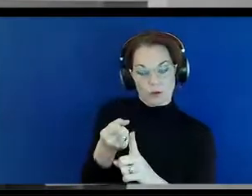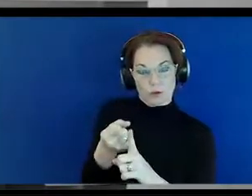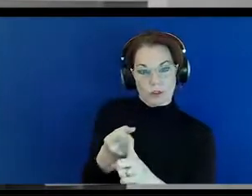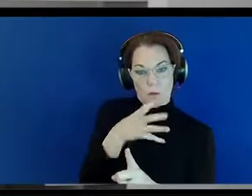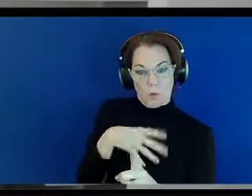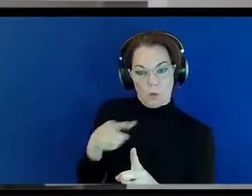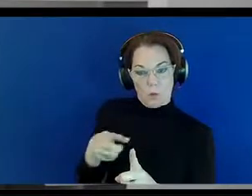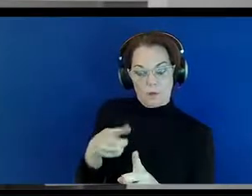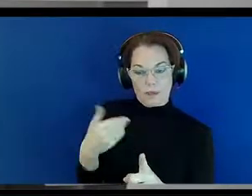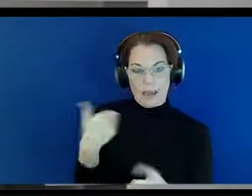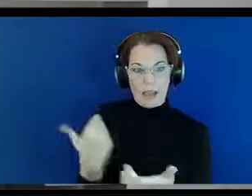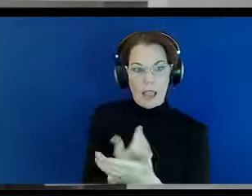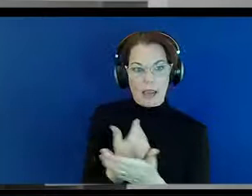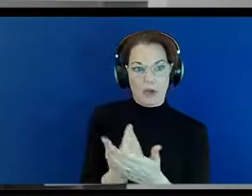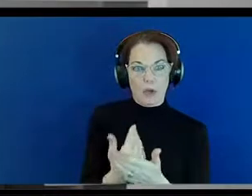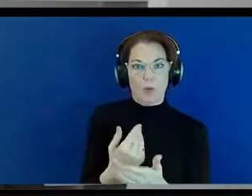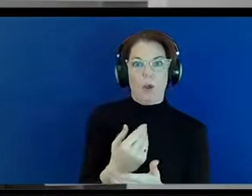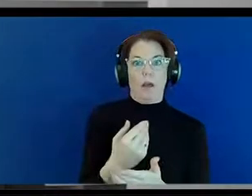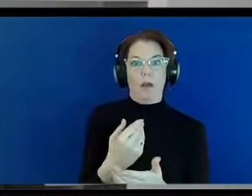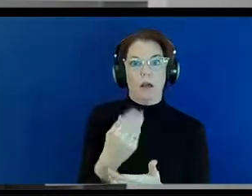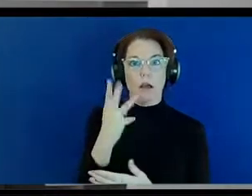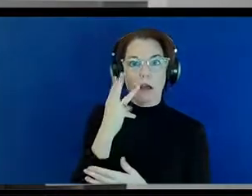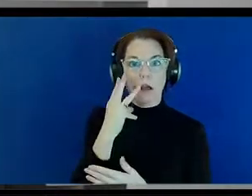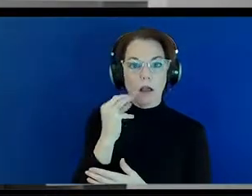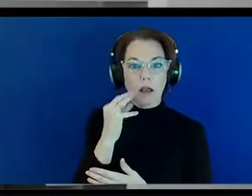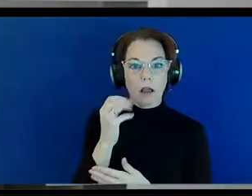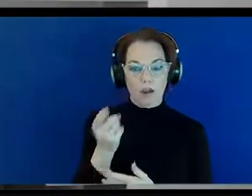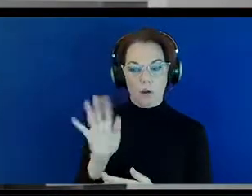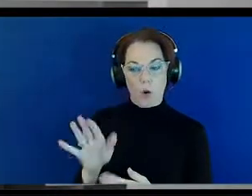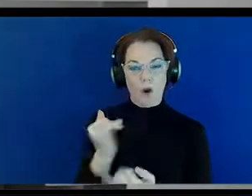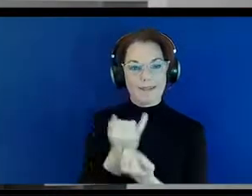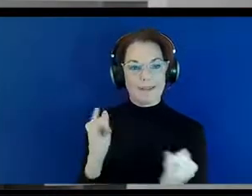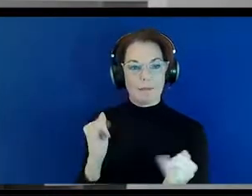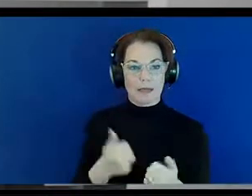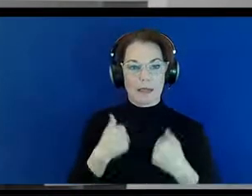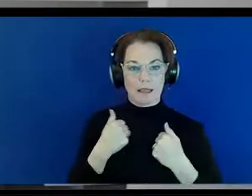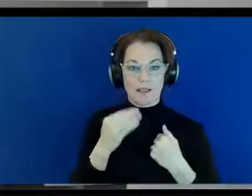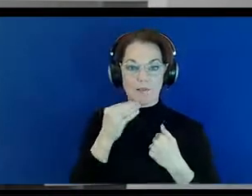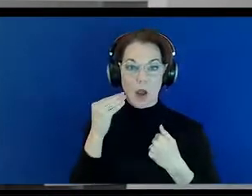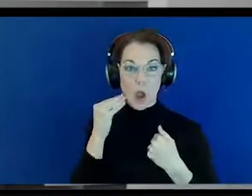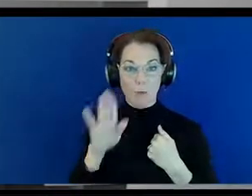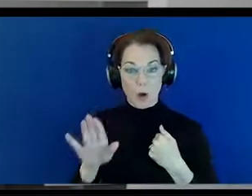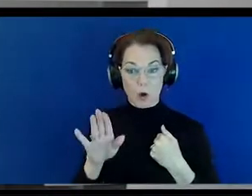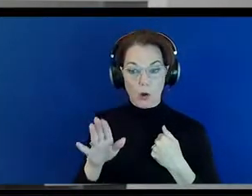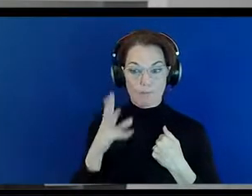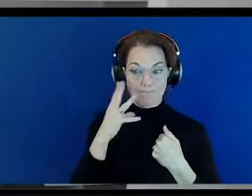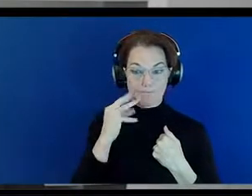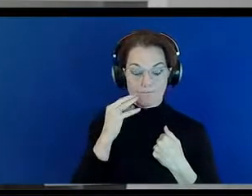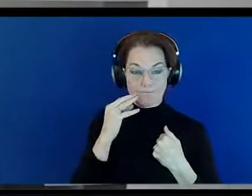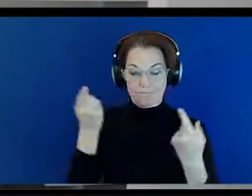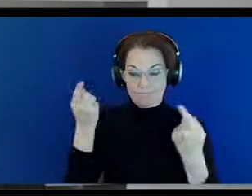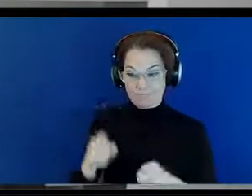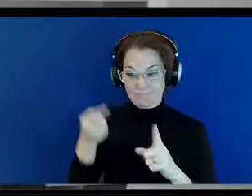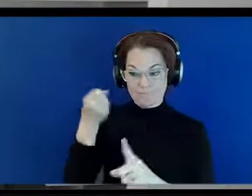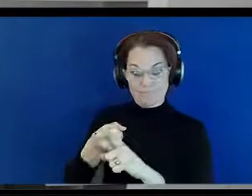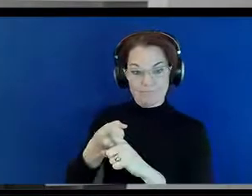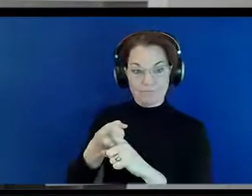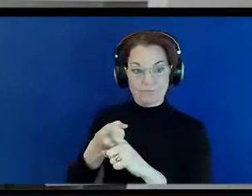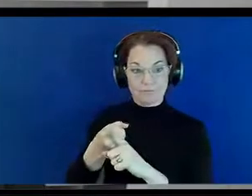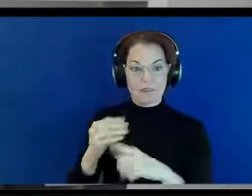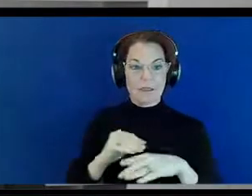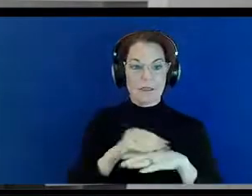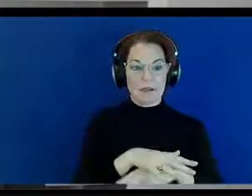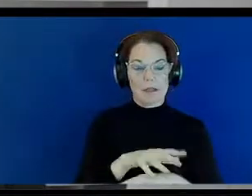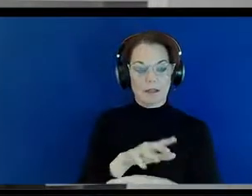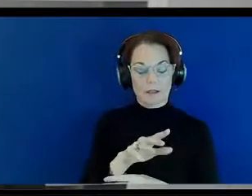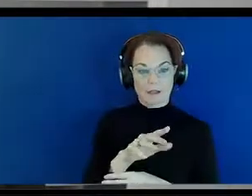perspective on maintaining an independent life at home. Her life-altering event inspired our collection, Omtangsam. That's a